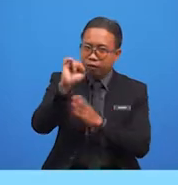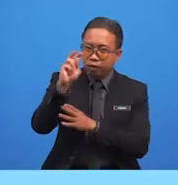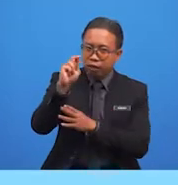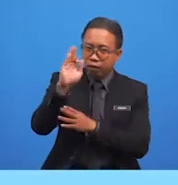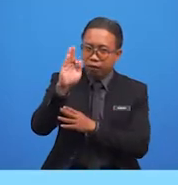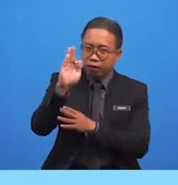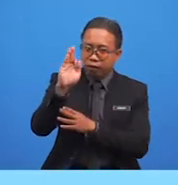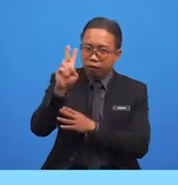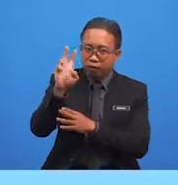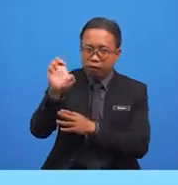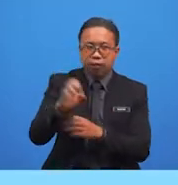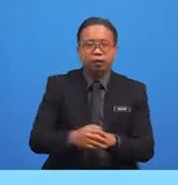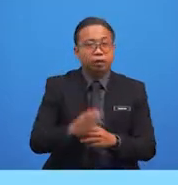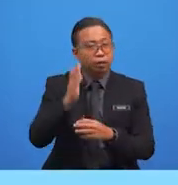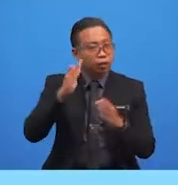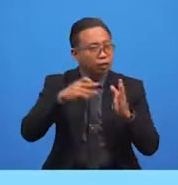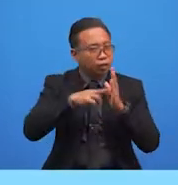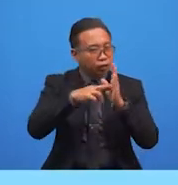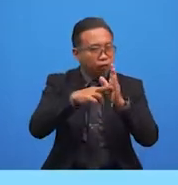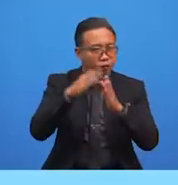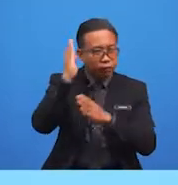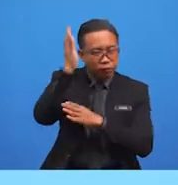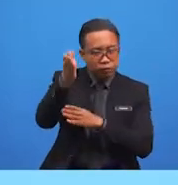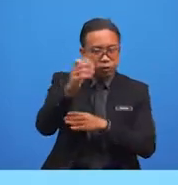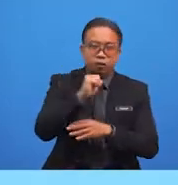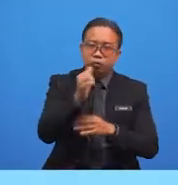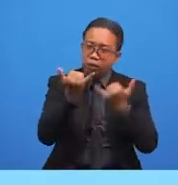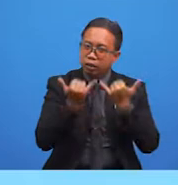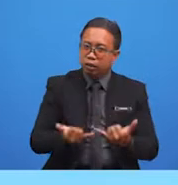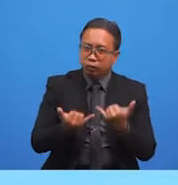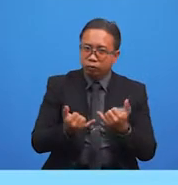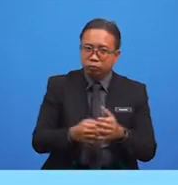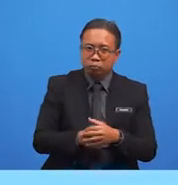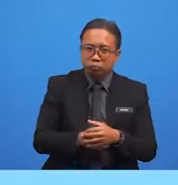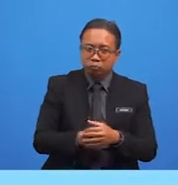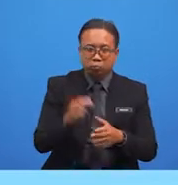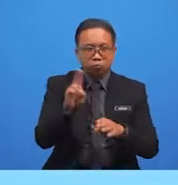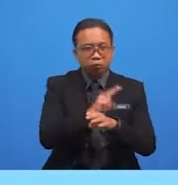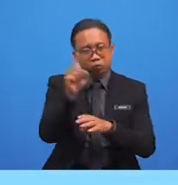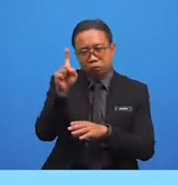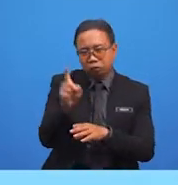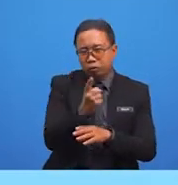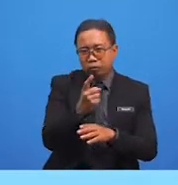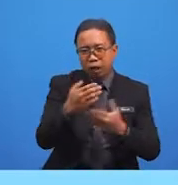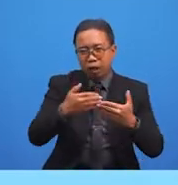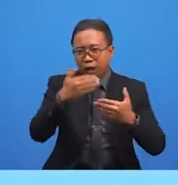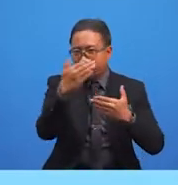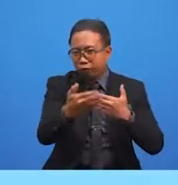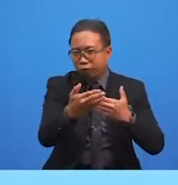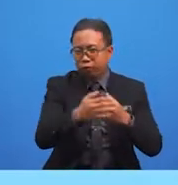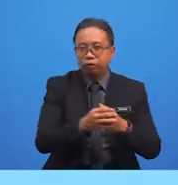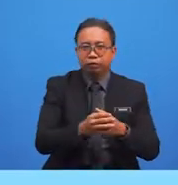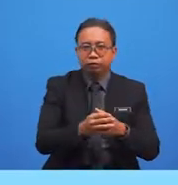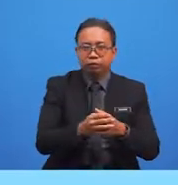if refers to the future, not the present. Notice how we use a comma after the present